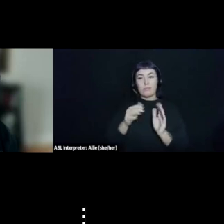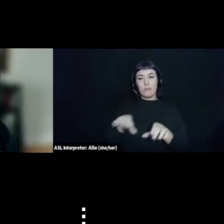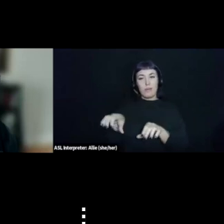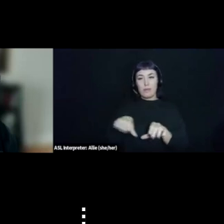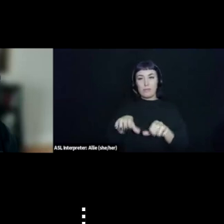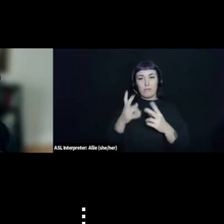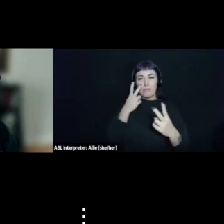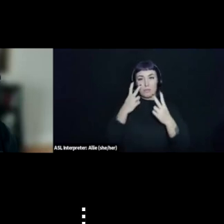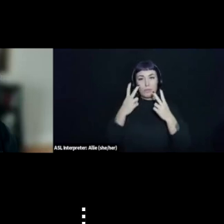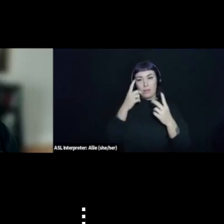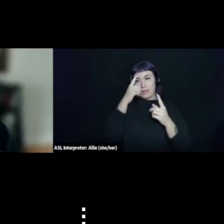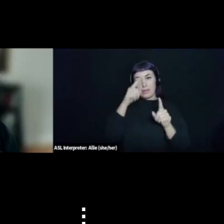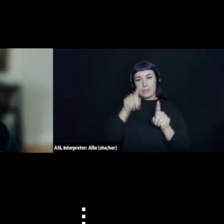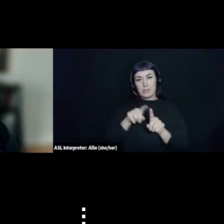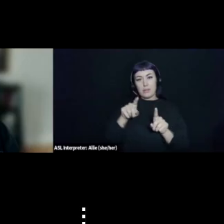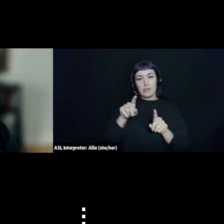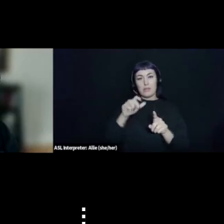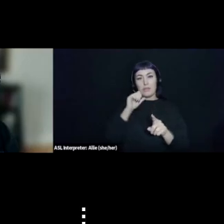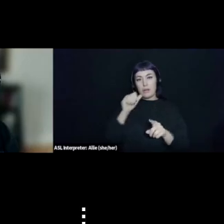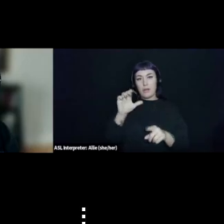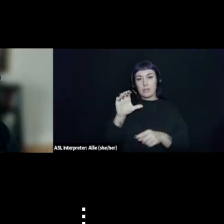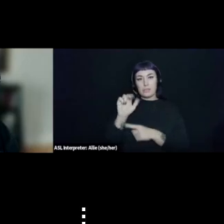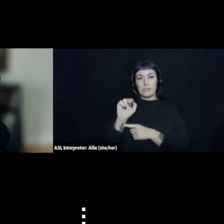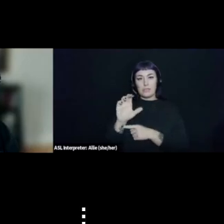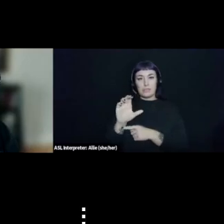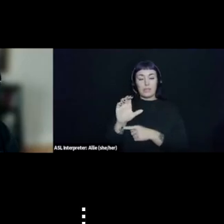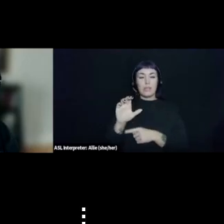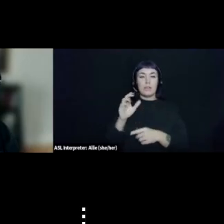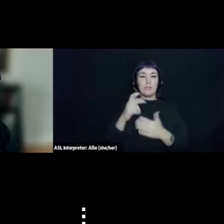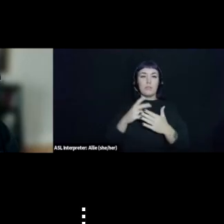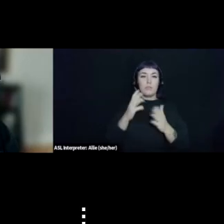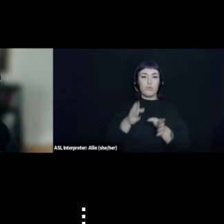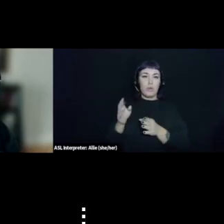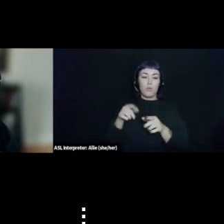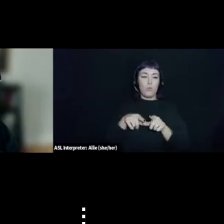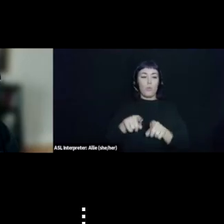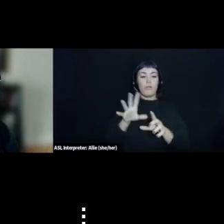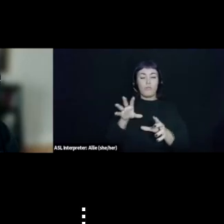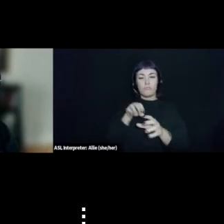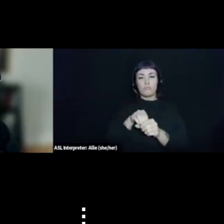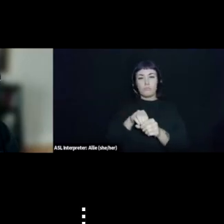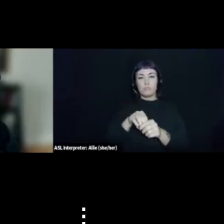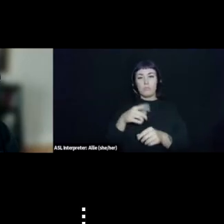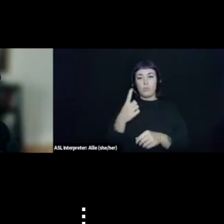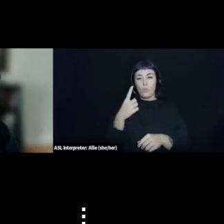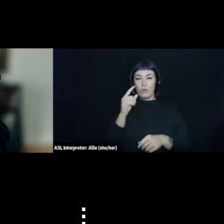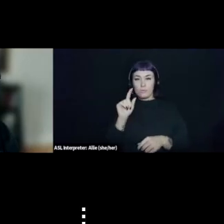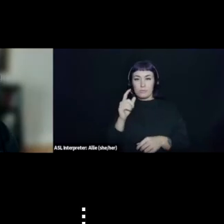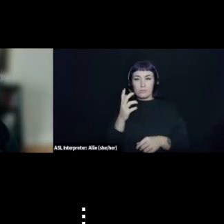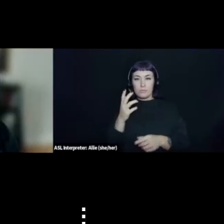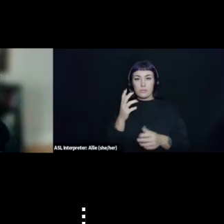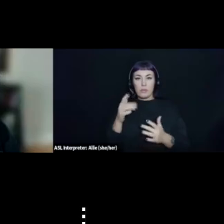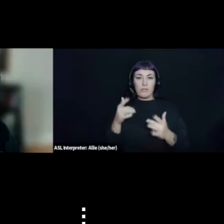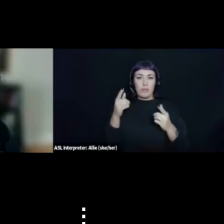actively, visibly consensual, aka not CNC sort of arrangement, while incorporating the one tiny event